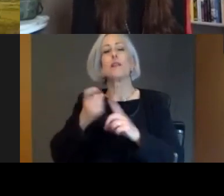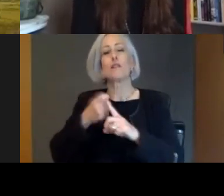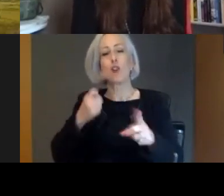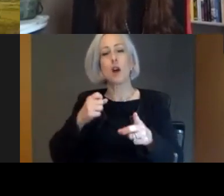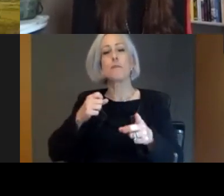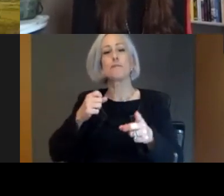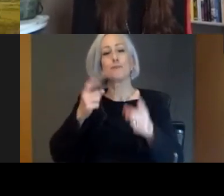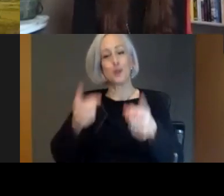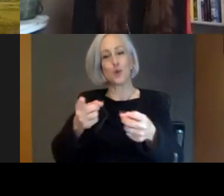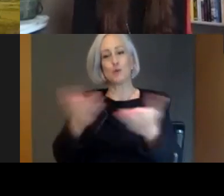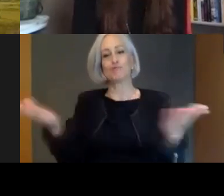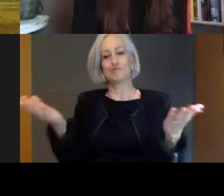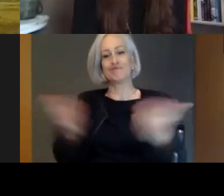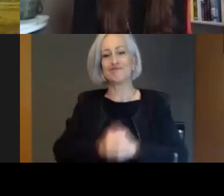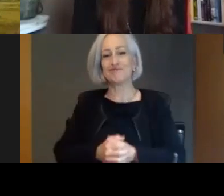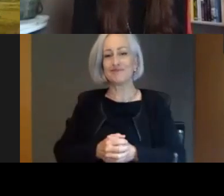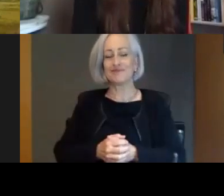from you.